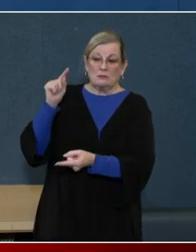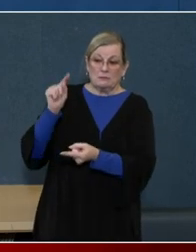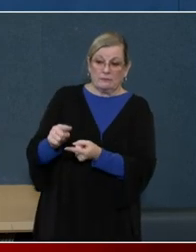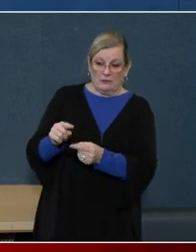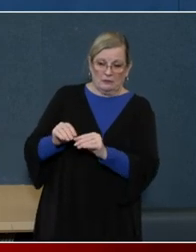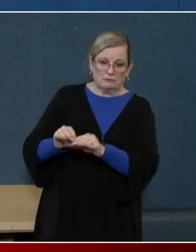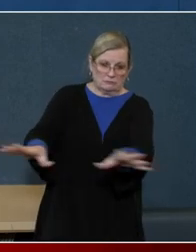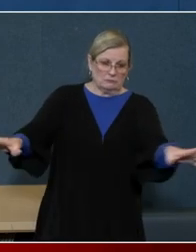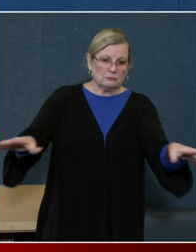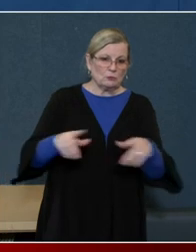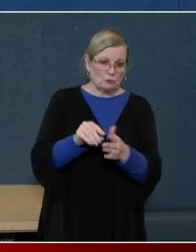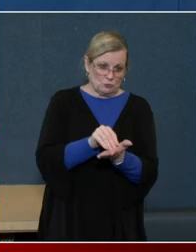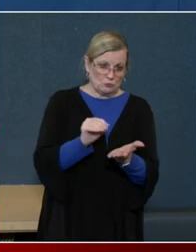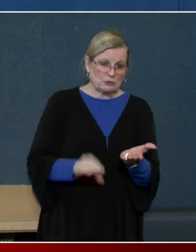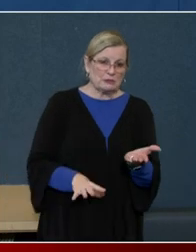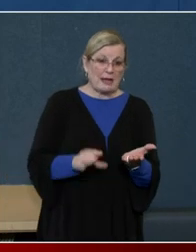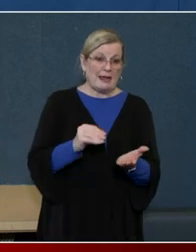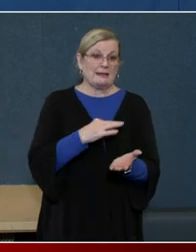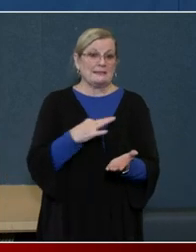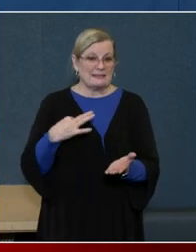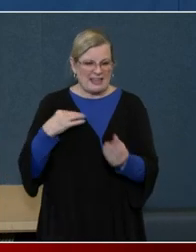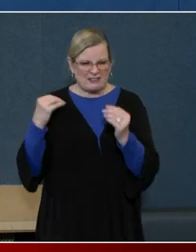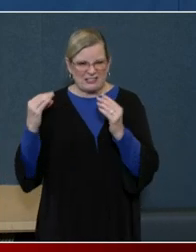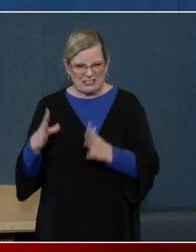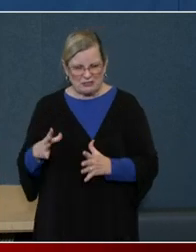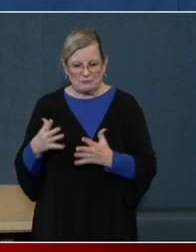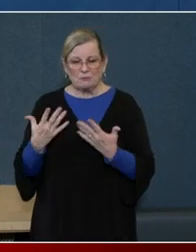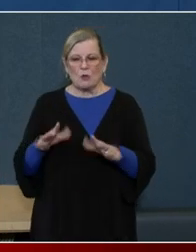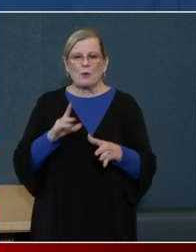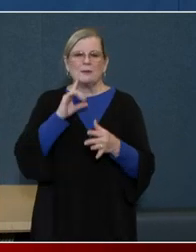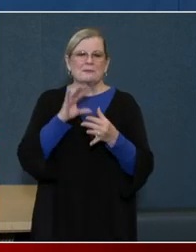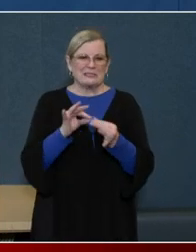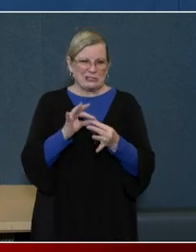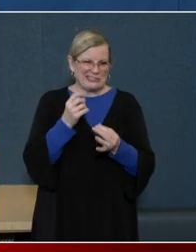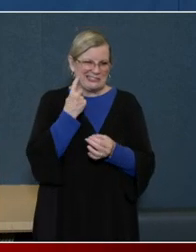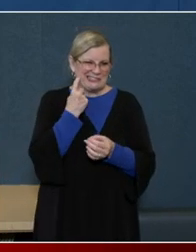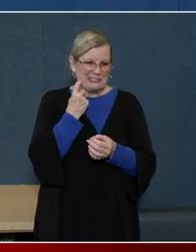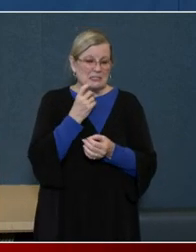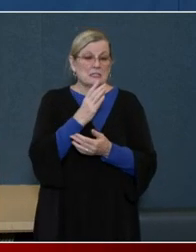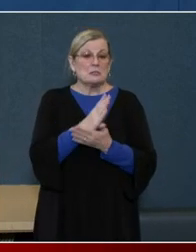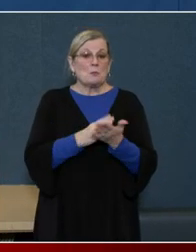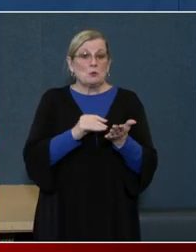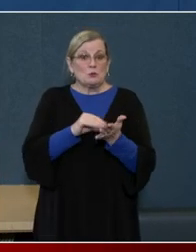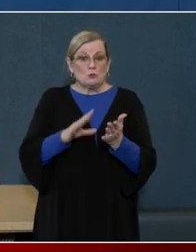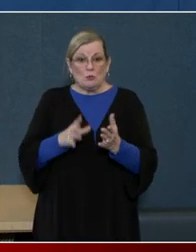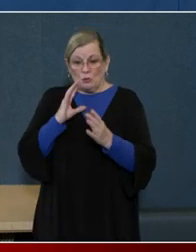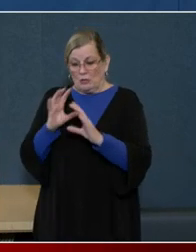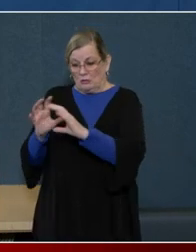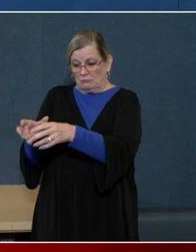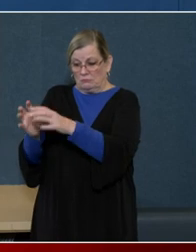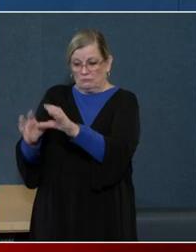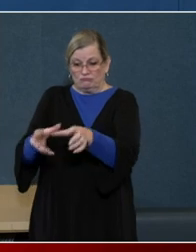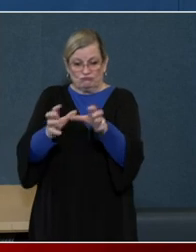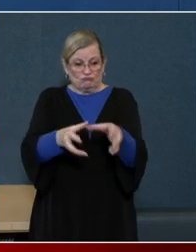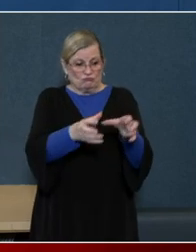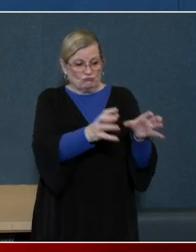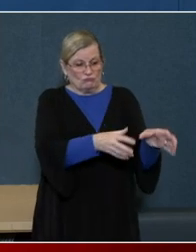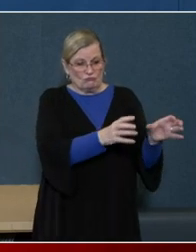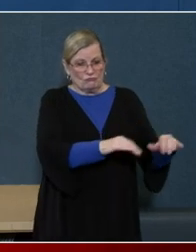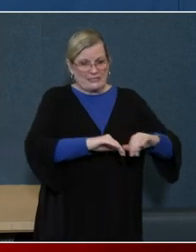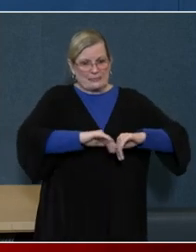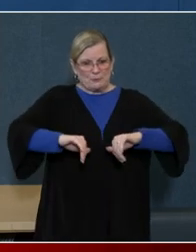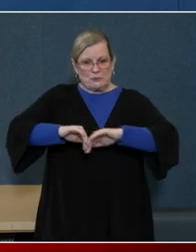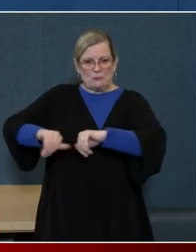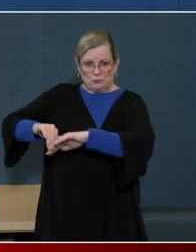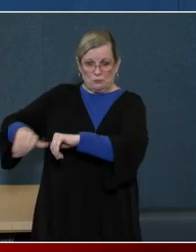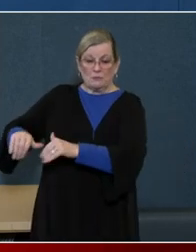COVID-19 in any building, as I mentioned earlier, students are cohorted. When students are cohorted, they are with their cohort in